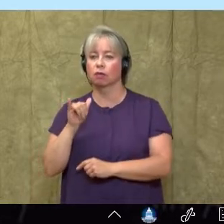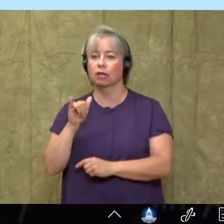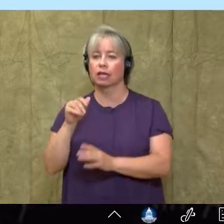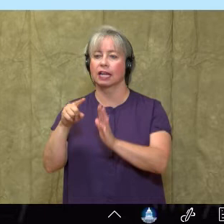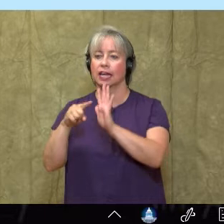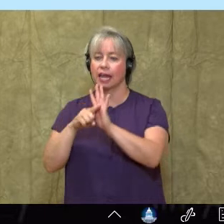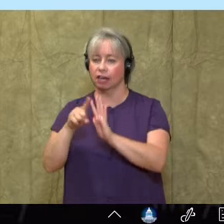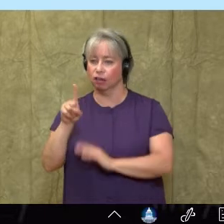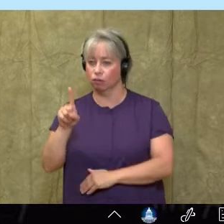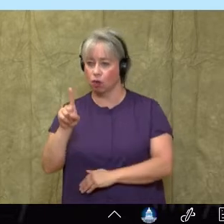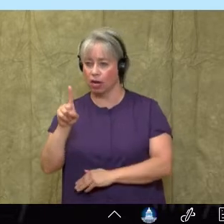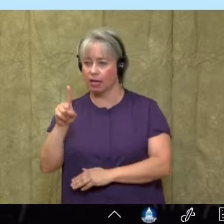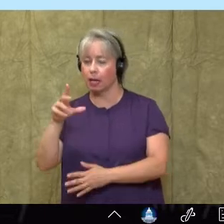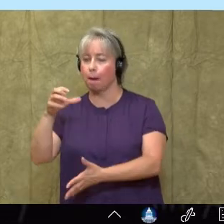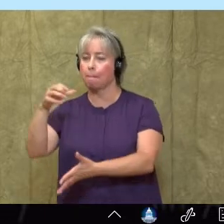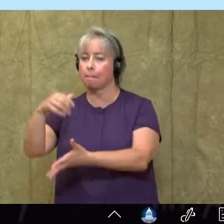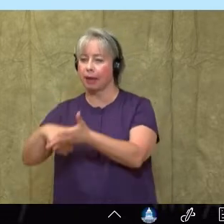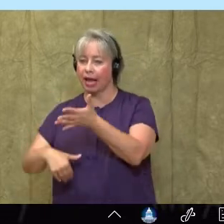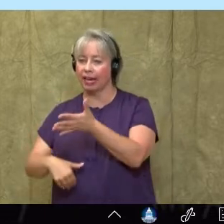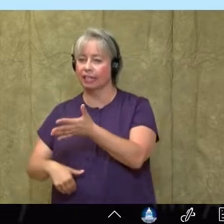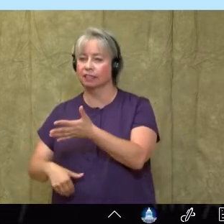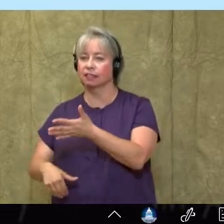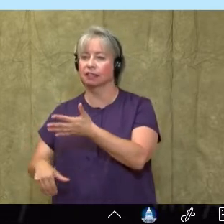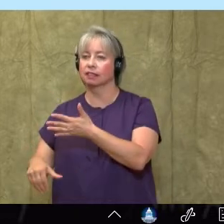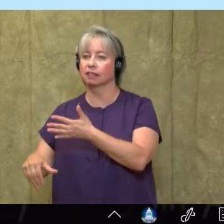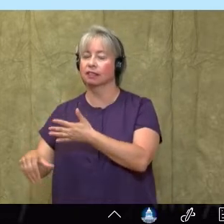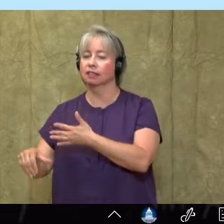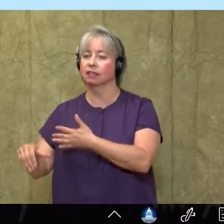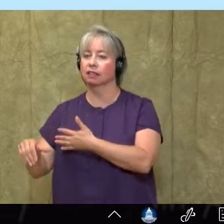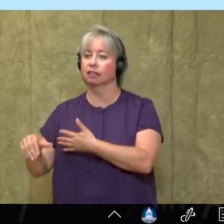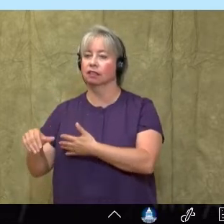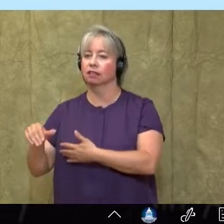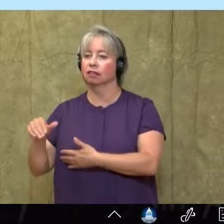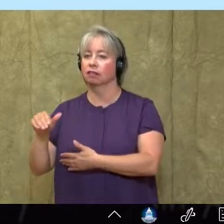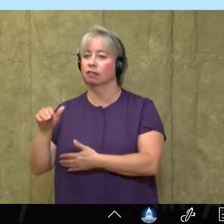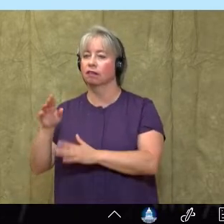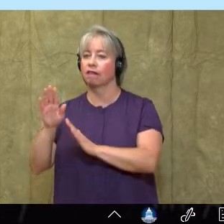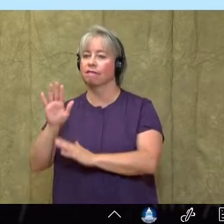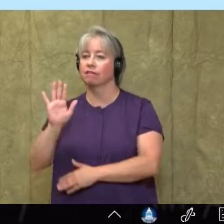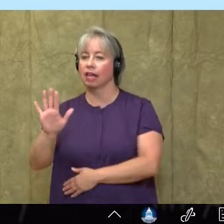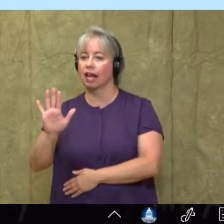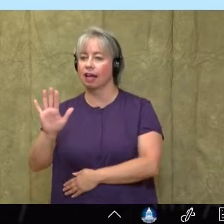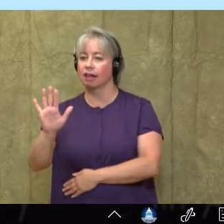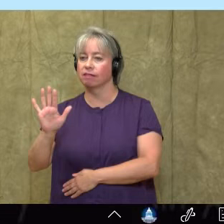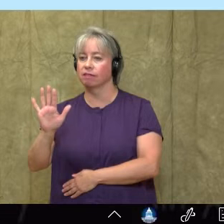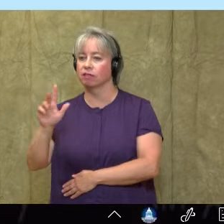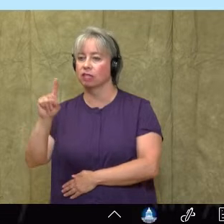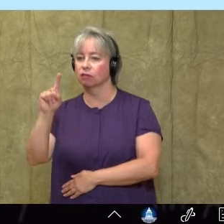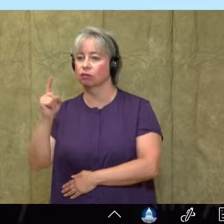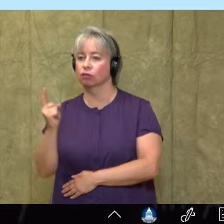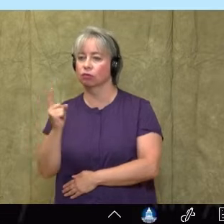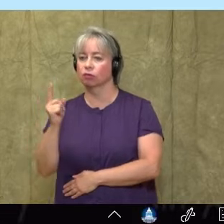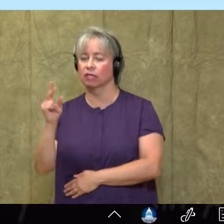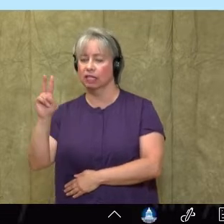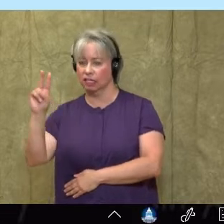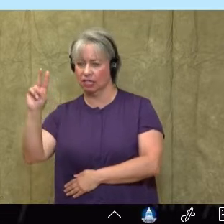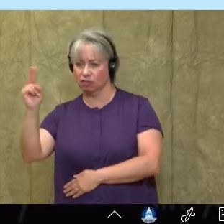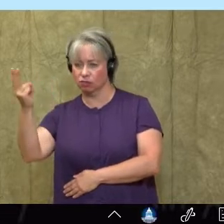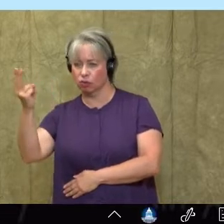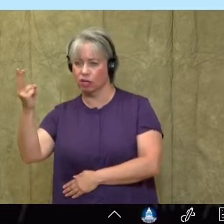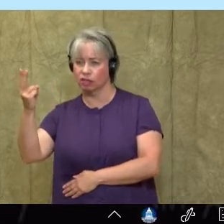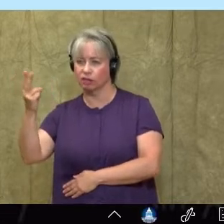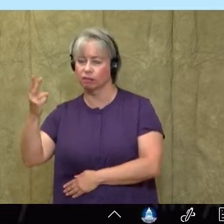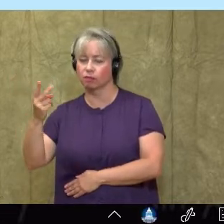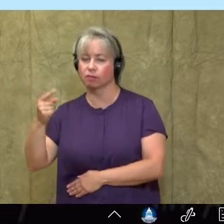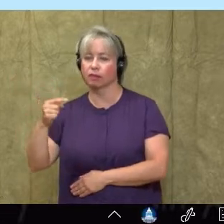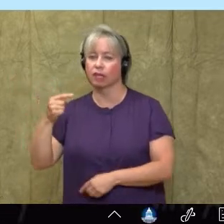-1, minus y sub 1, which is 5, close parentheses, and squared. I'm going to step